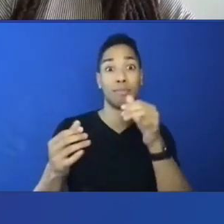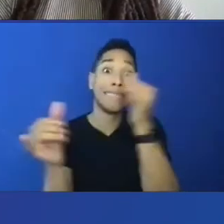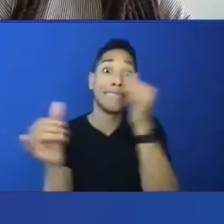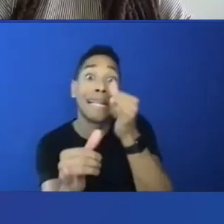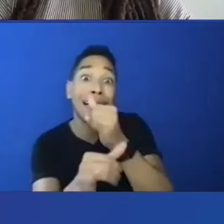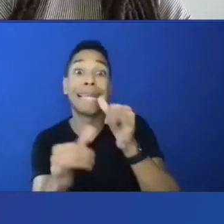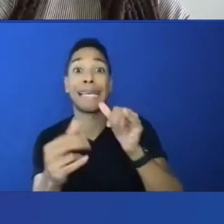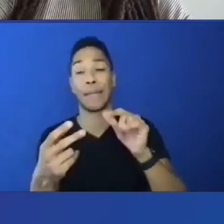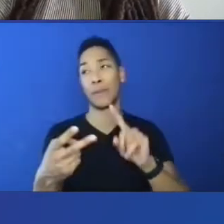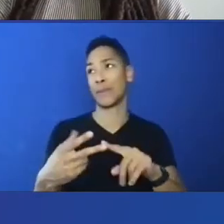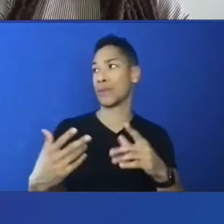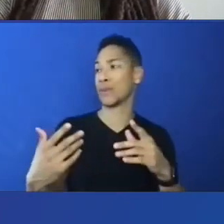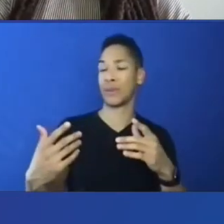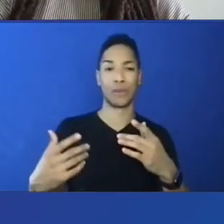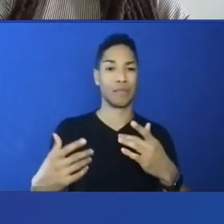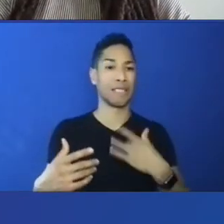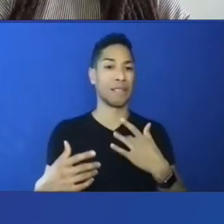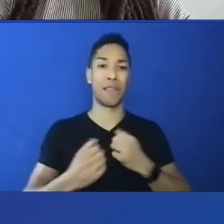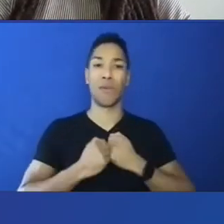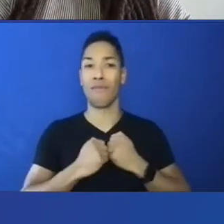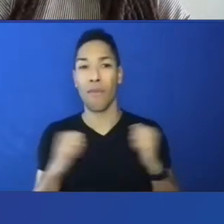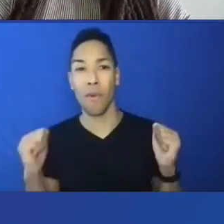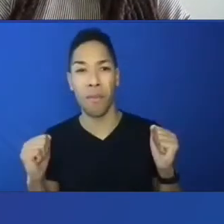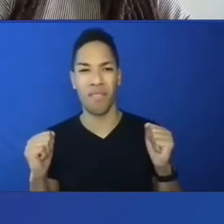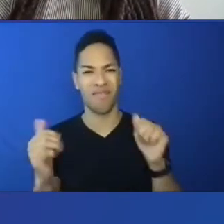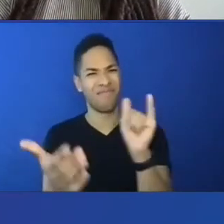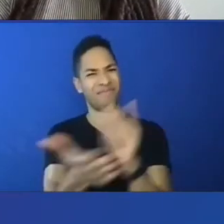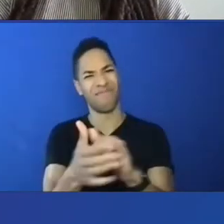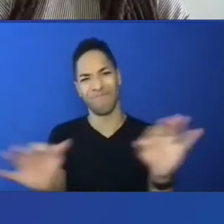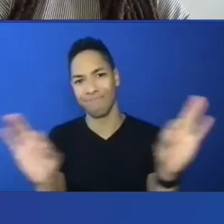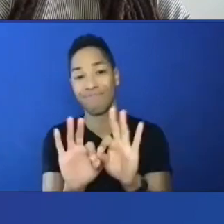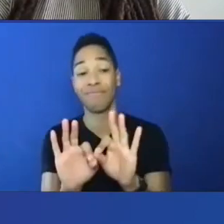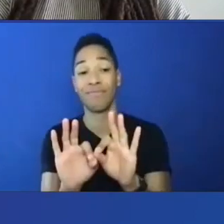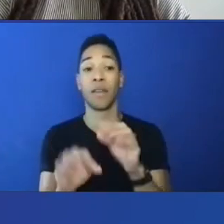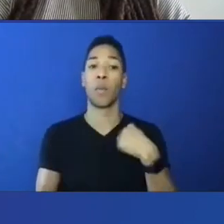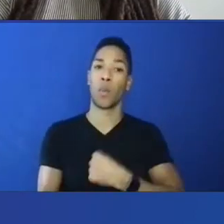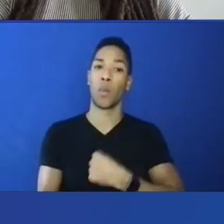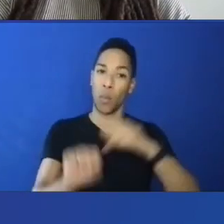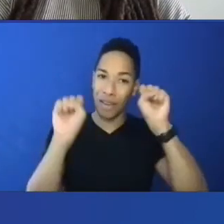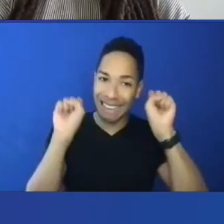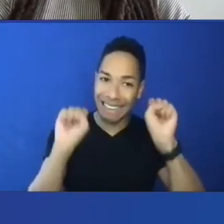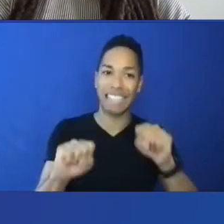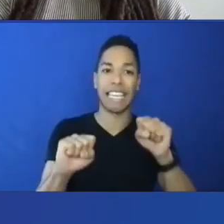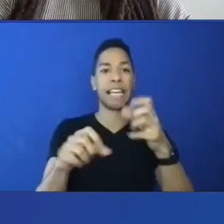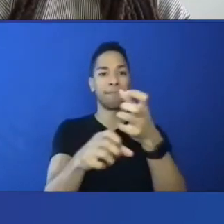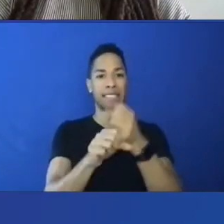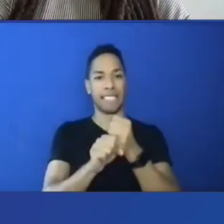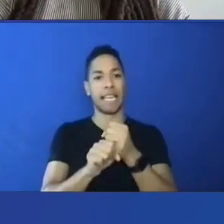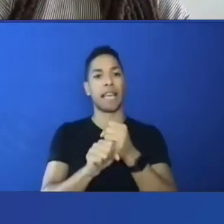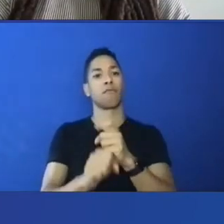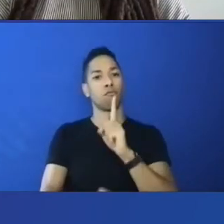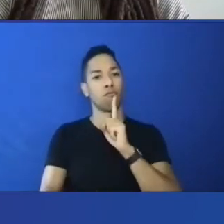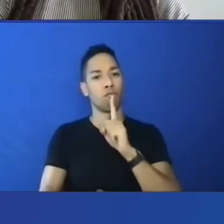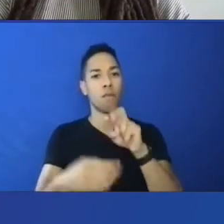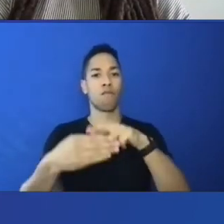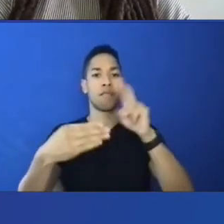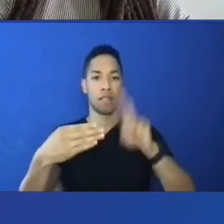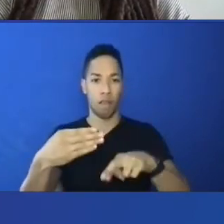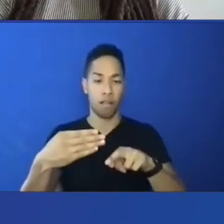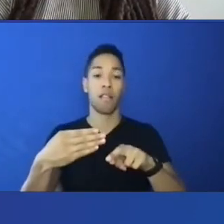able to be vulnerable is crucial. And I think we actually can get real results